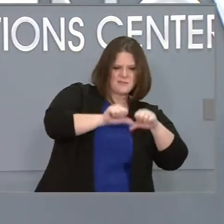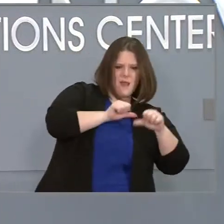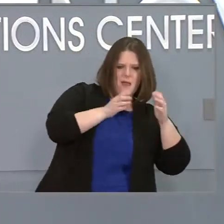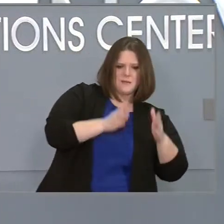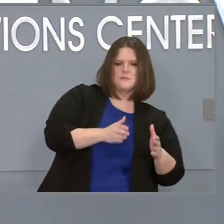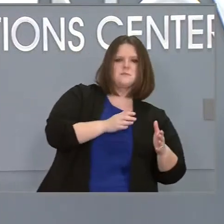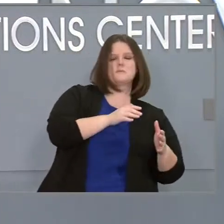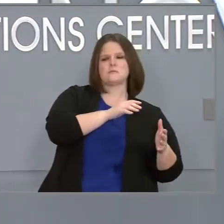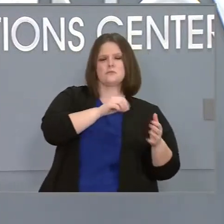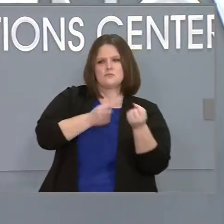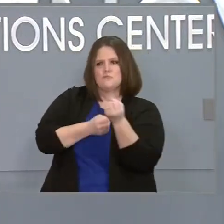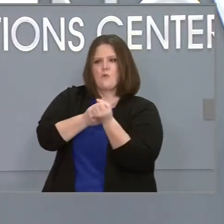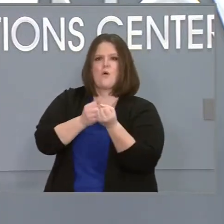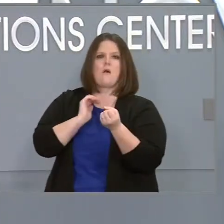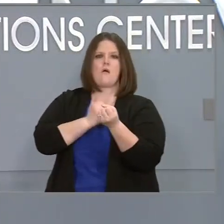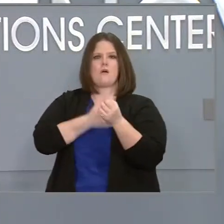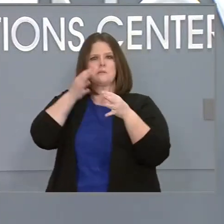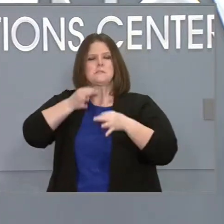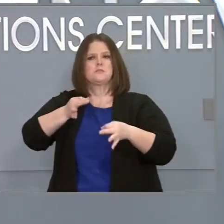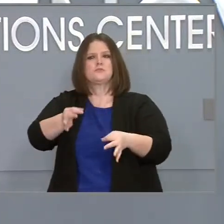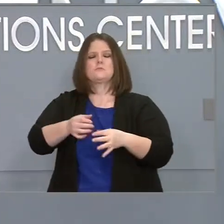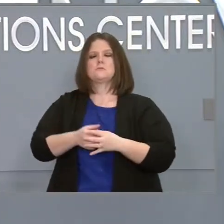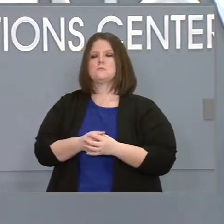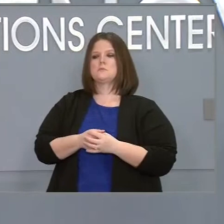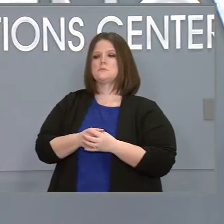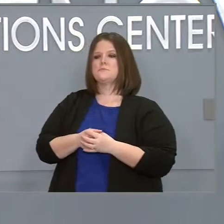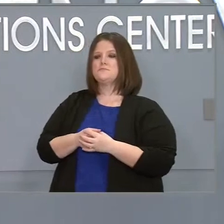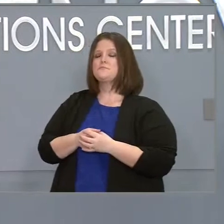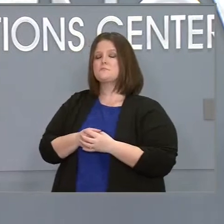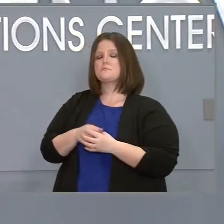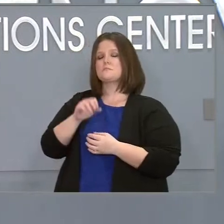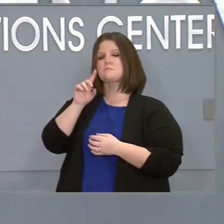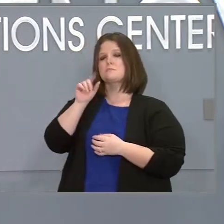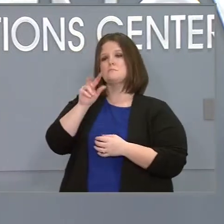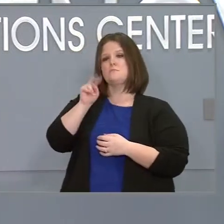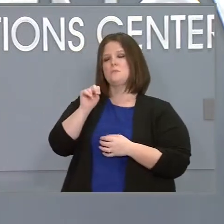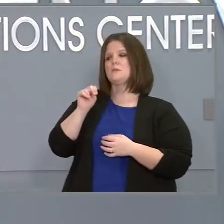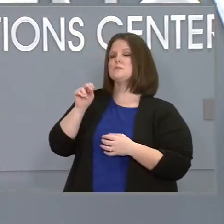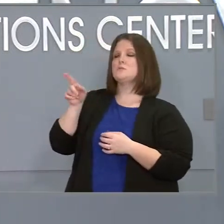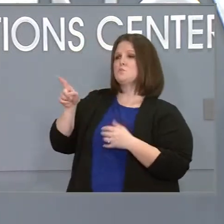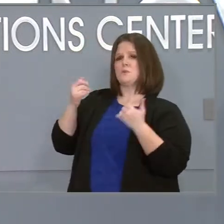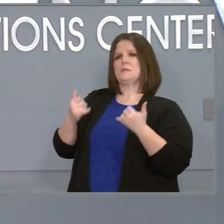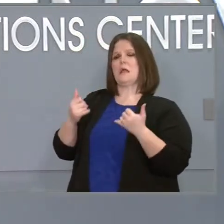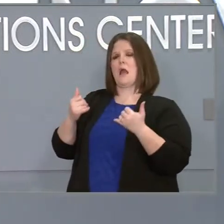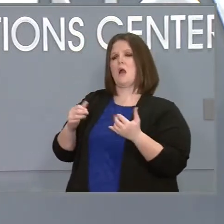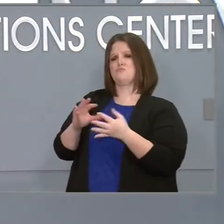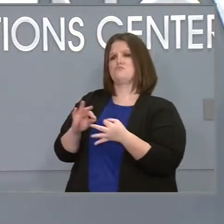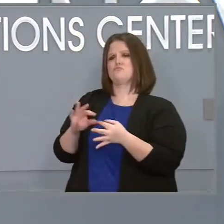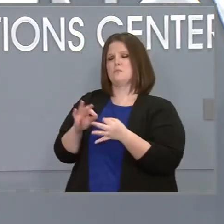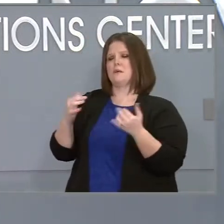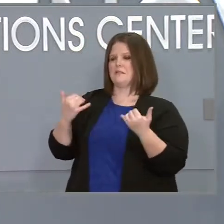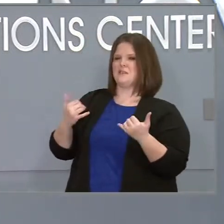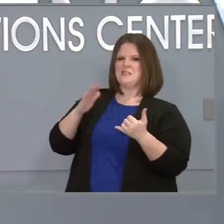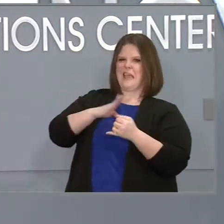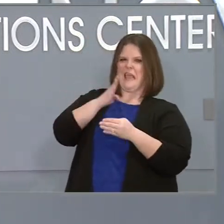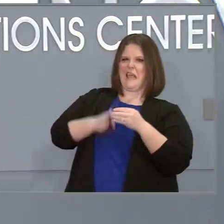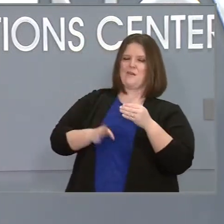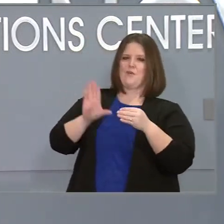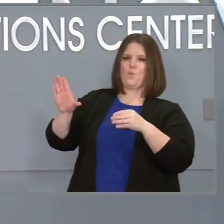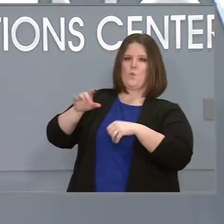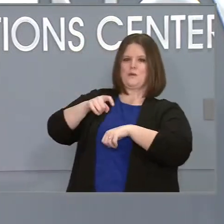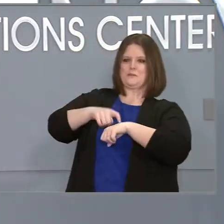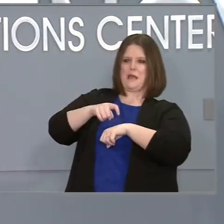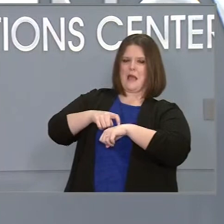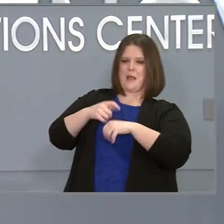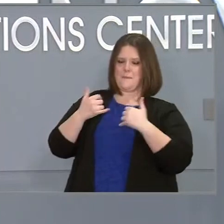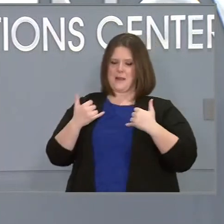before over the months, and you're saying it was too soon at the time, or now that, again, like since, this is the end of your time as secretary, what you think in